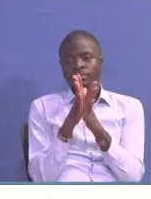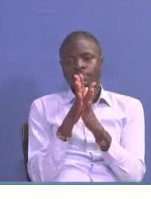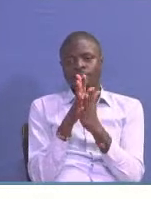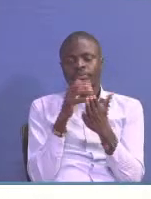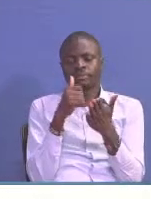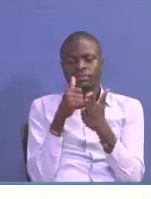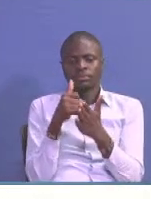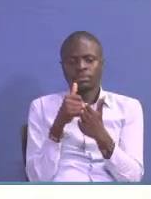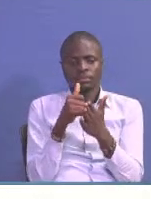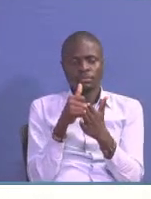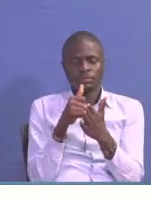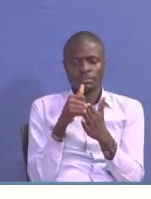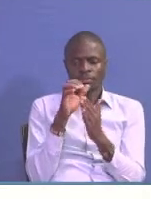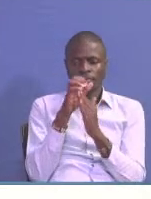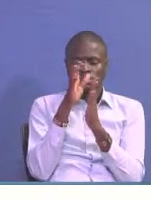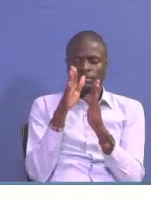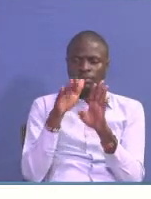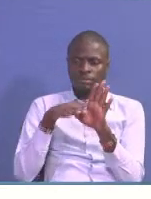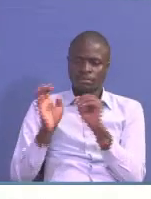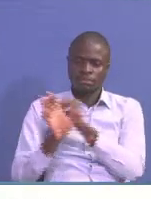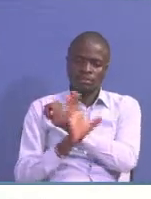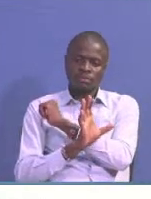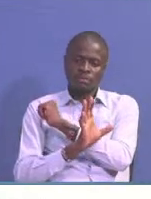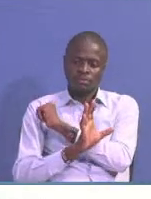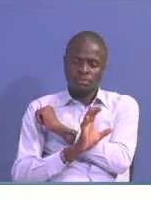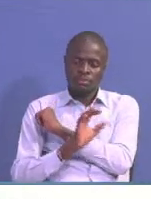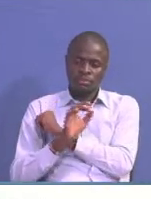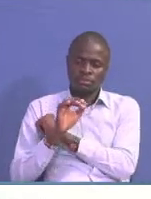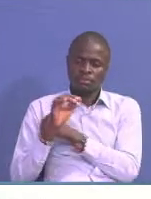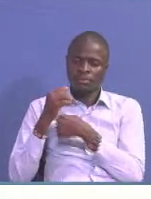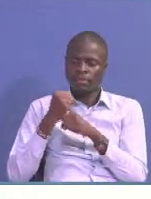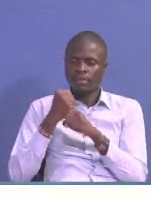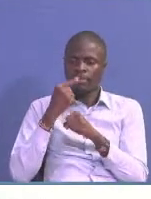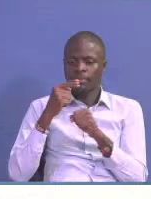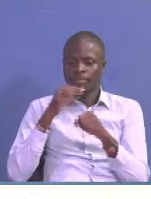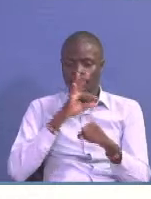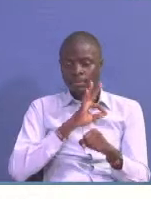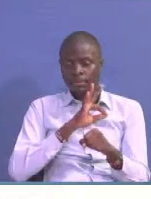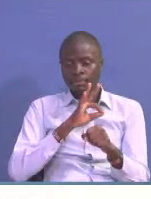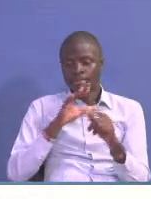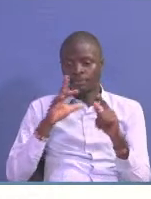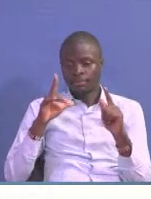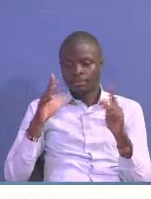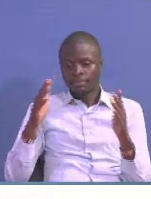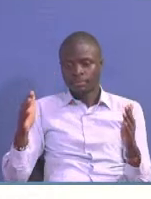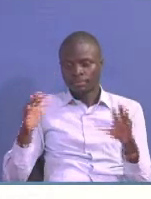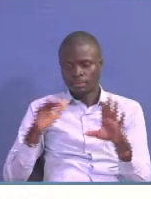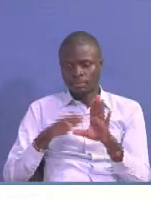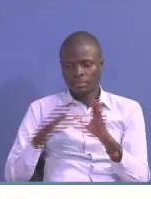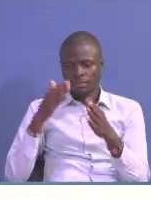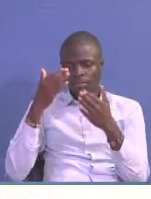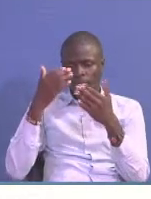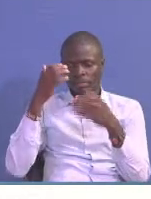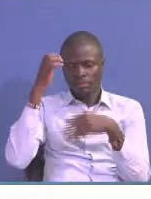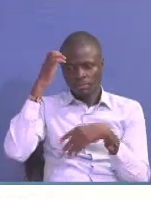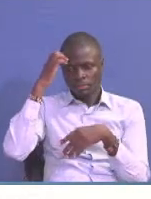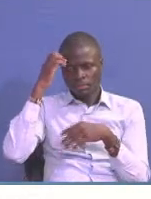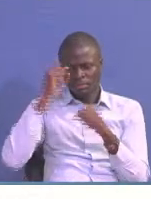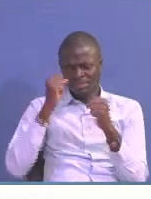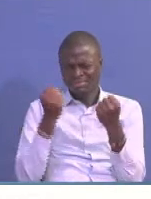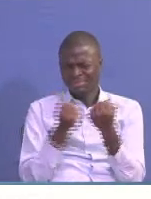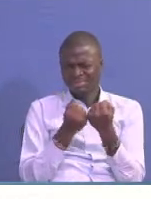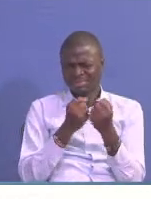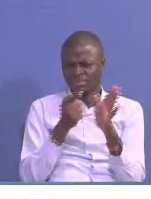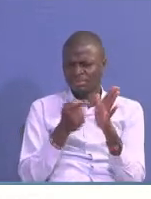University standing as a leading university in the country, to ensure that they invest largely in the education sector. And this is